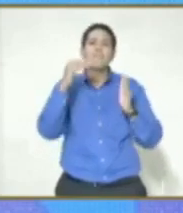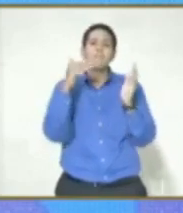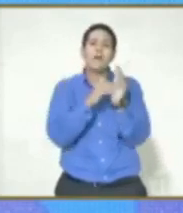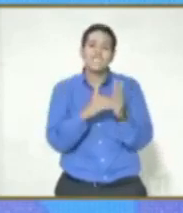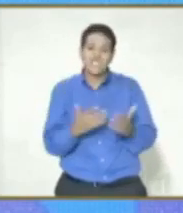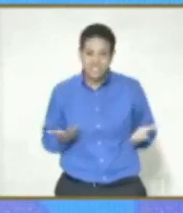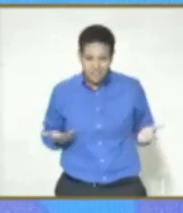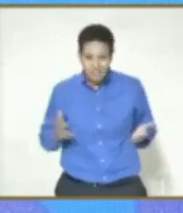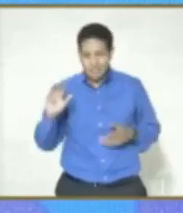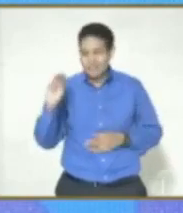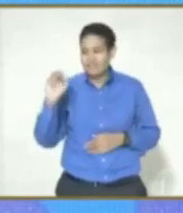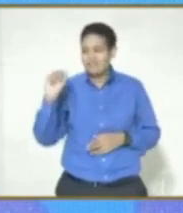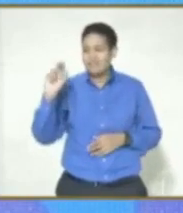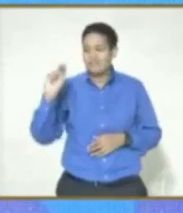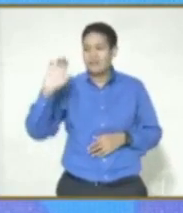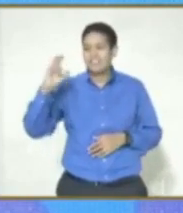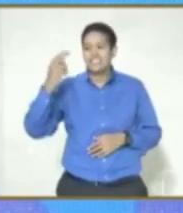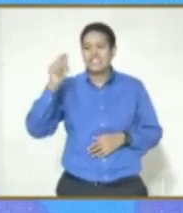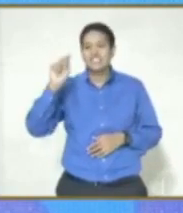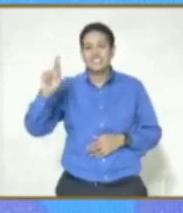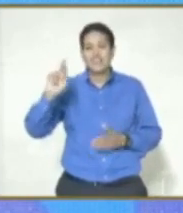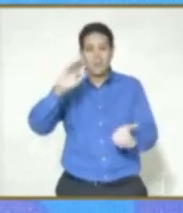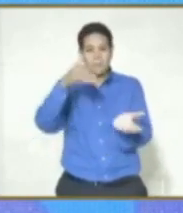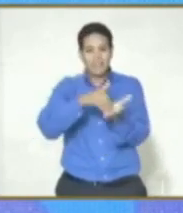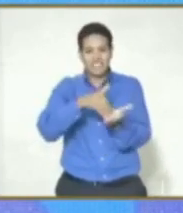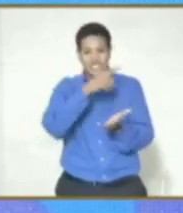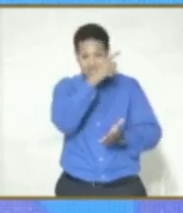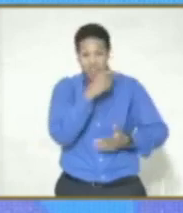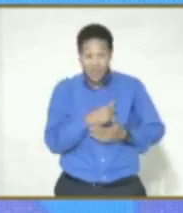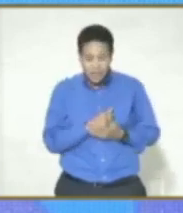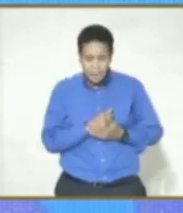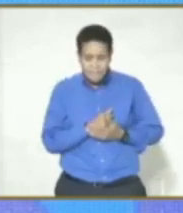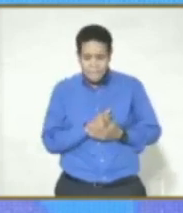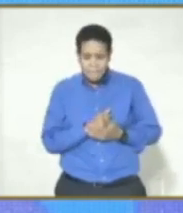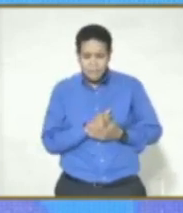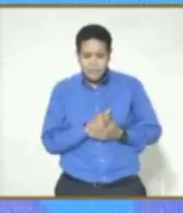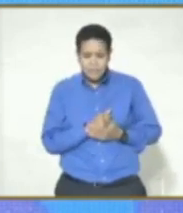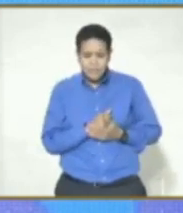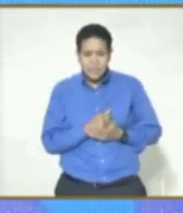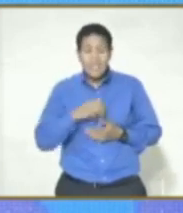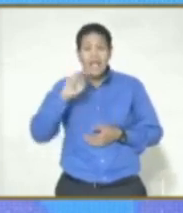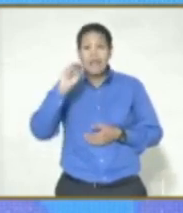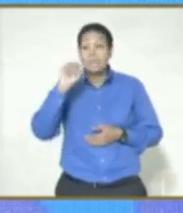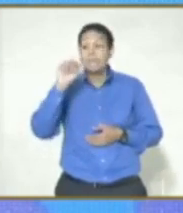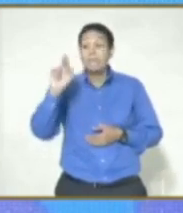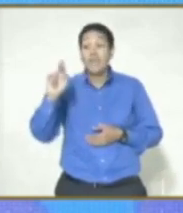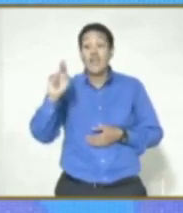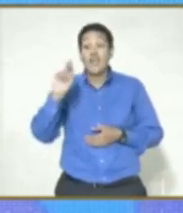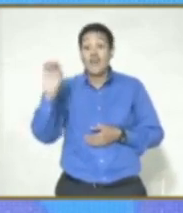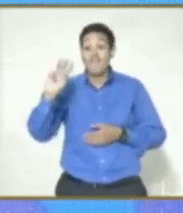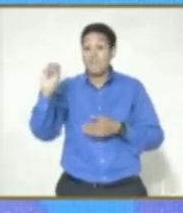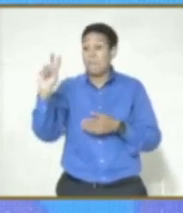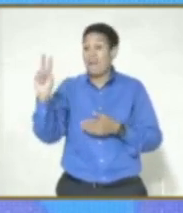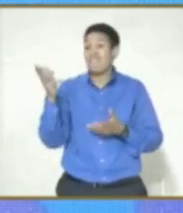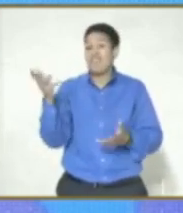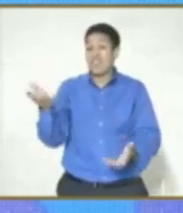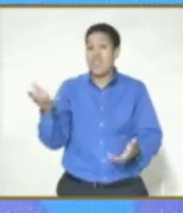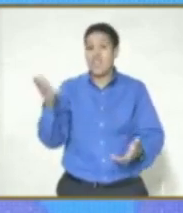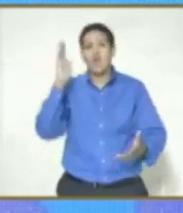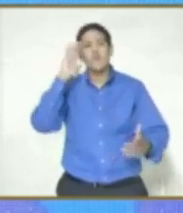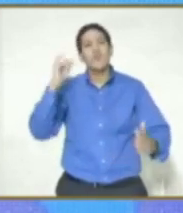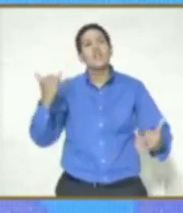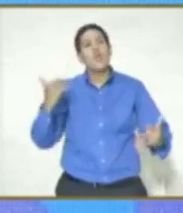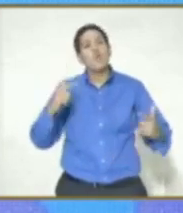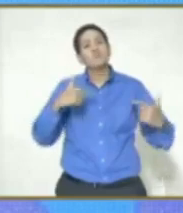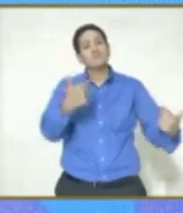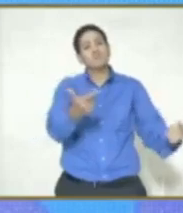Manchester, and the mayor of Mandeville is here, and he will now